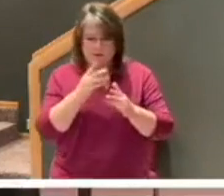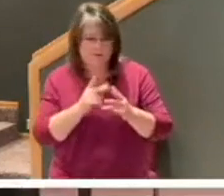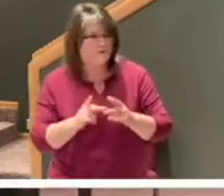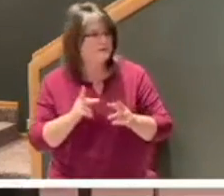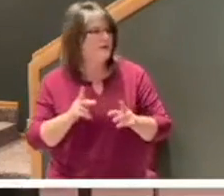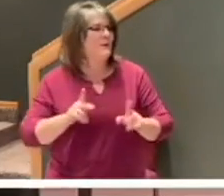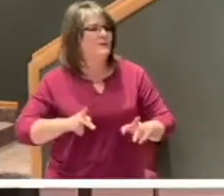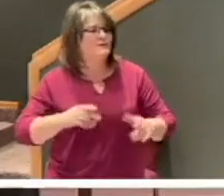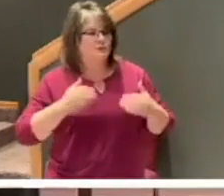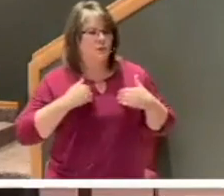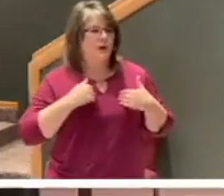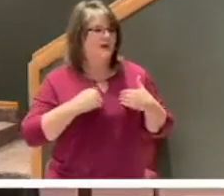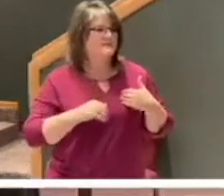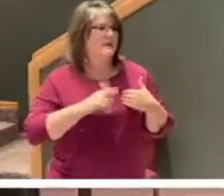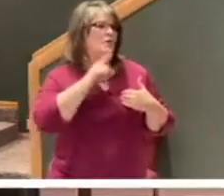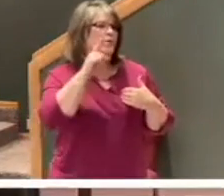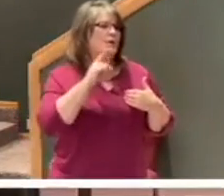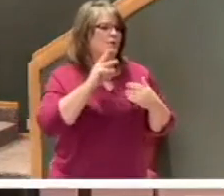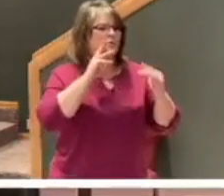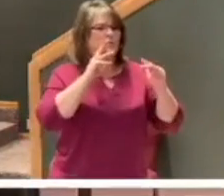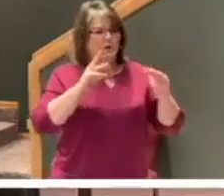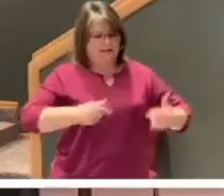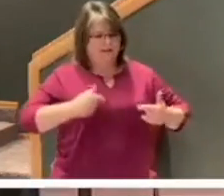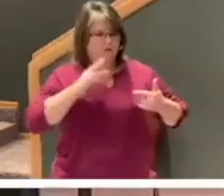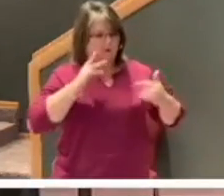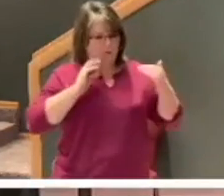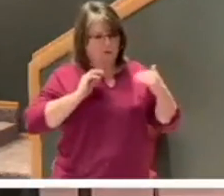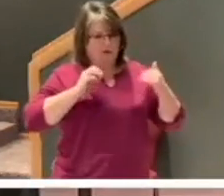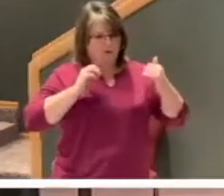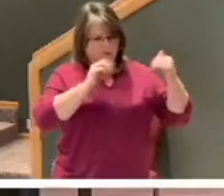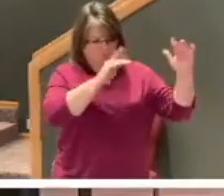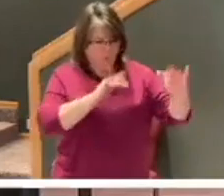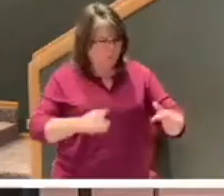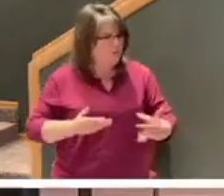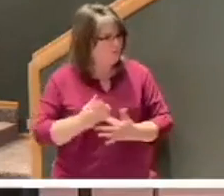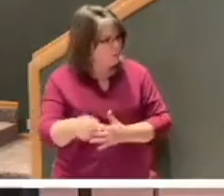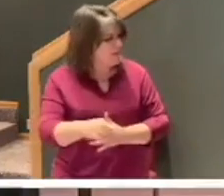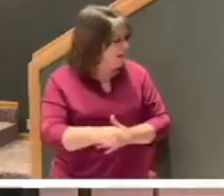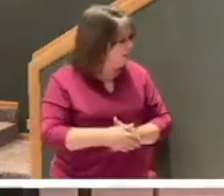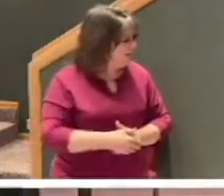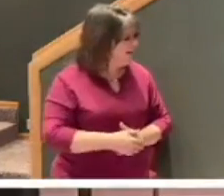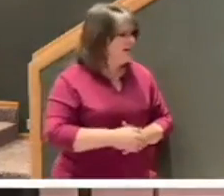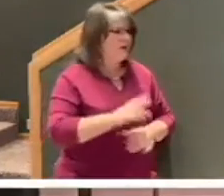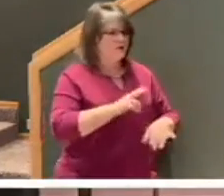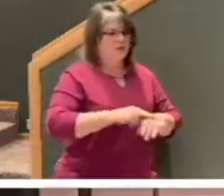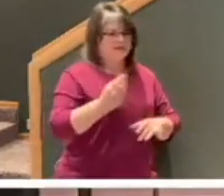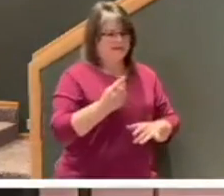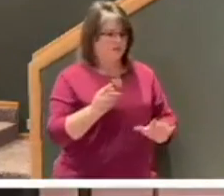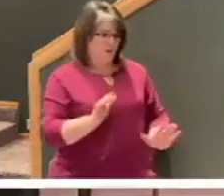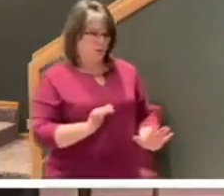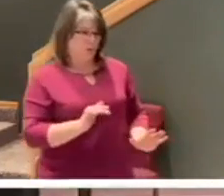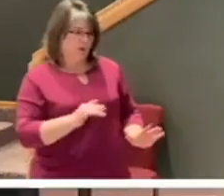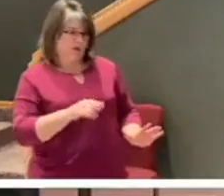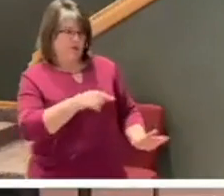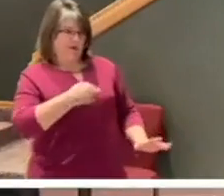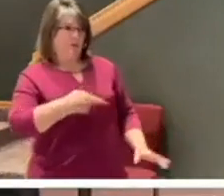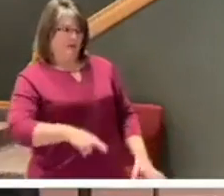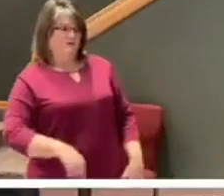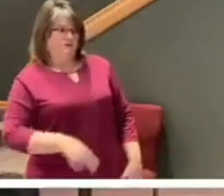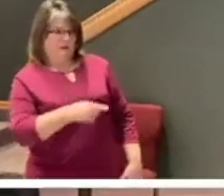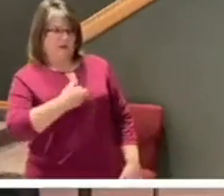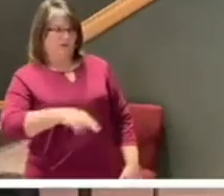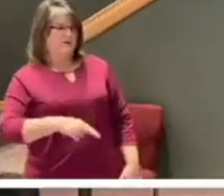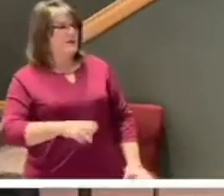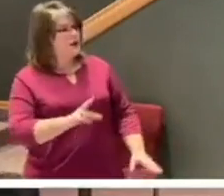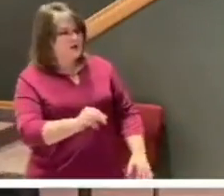of living water flowing from within them? Have you seen that difference? Usually it's something like, oh, well, they're pretty religious.